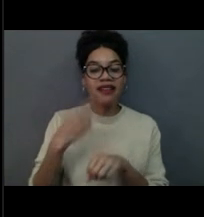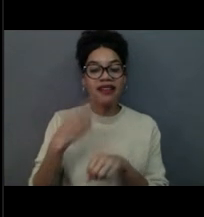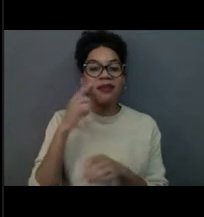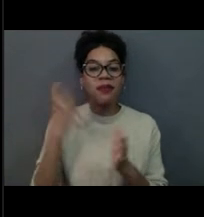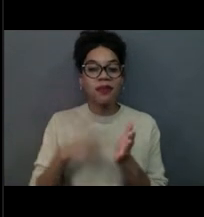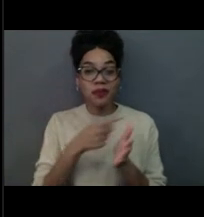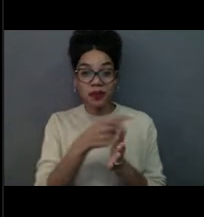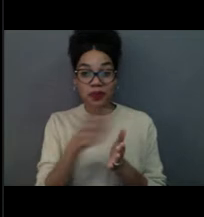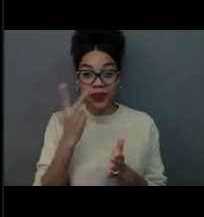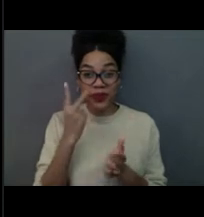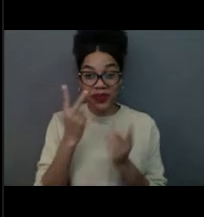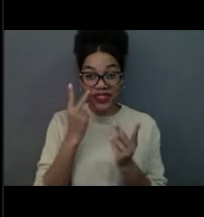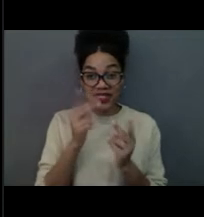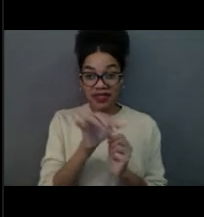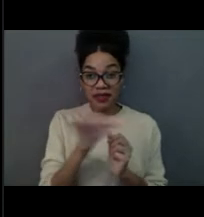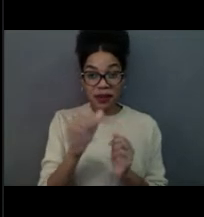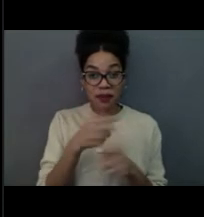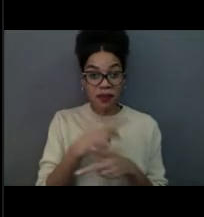fishery products that we saw.